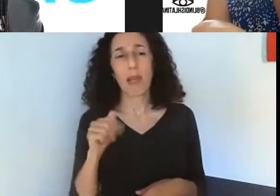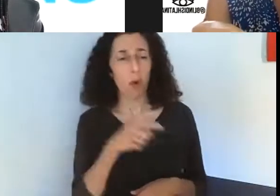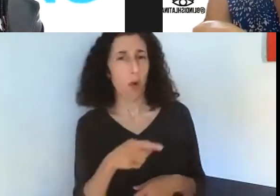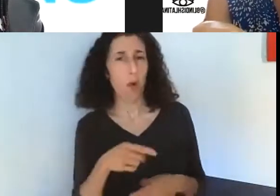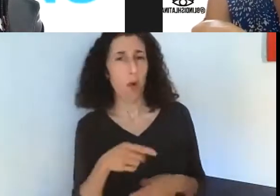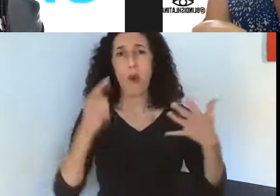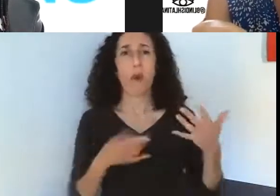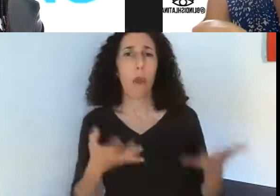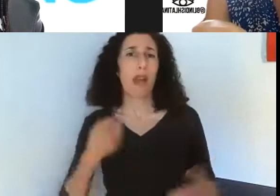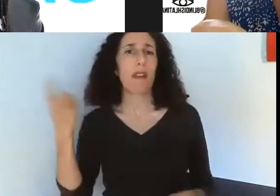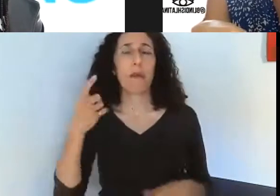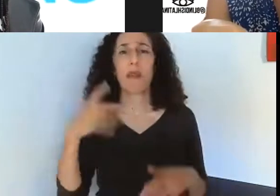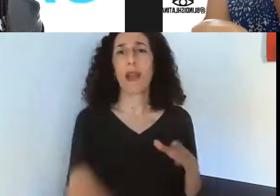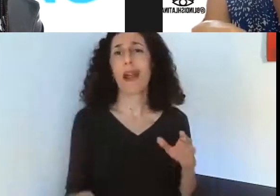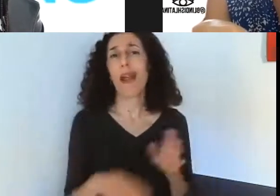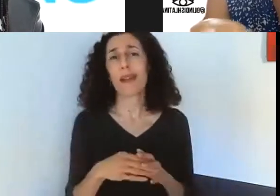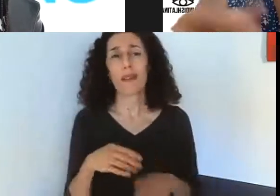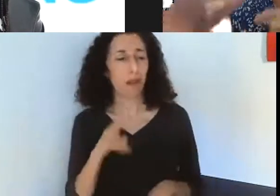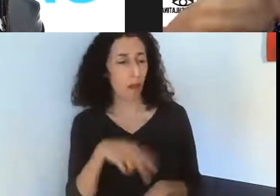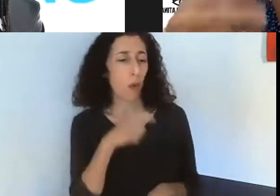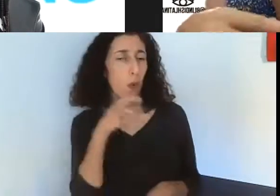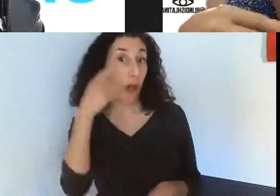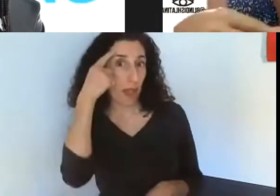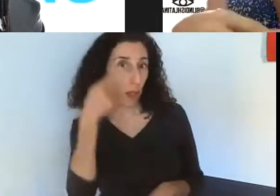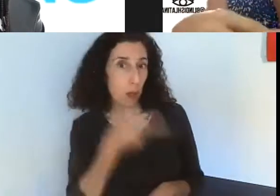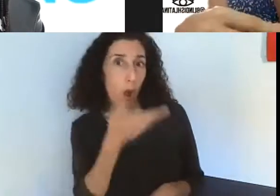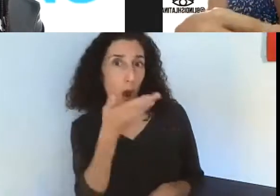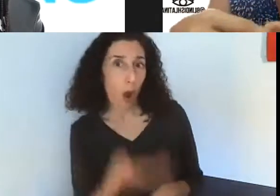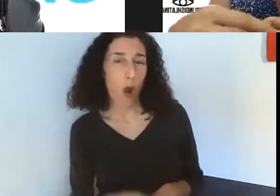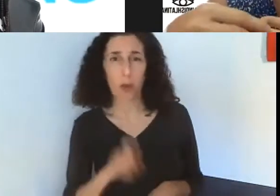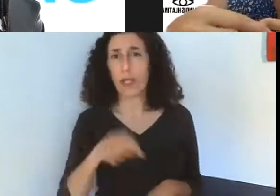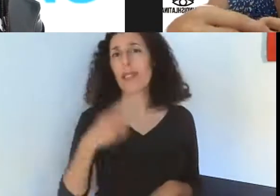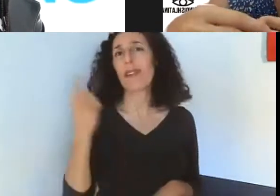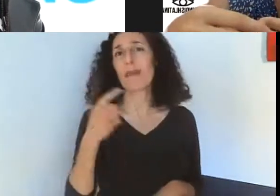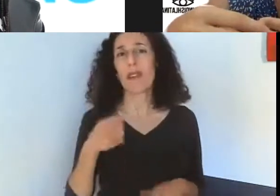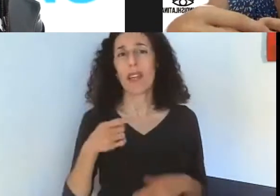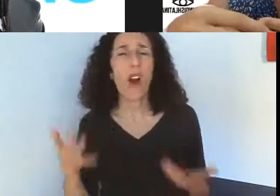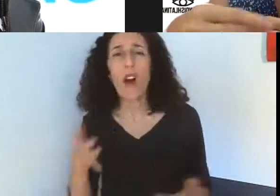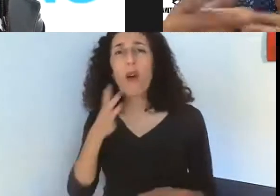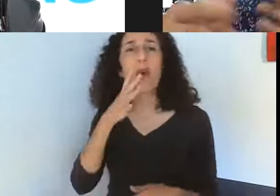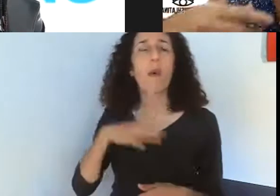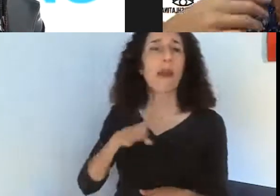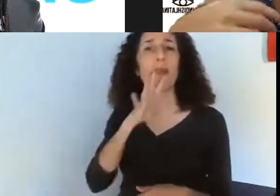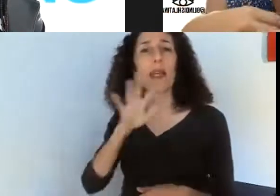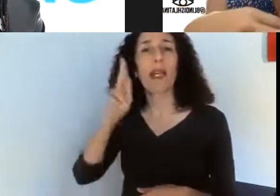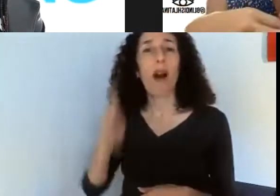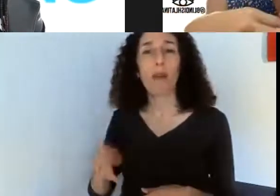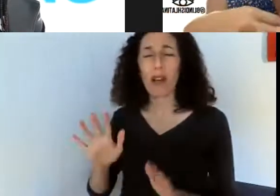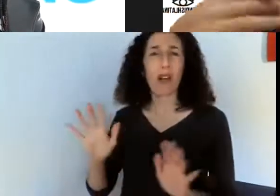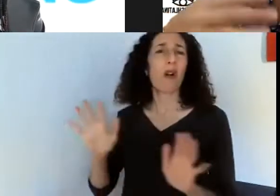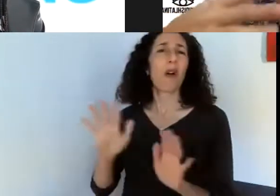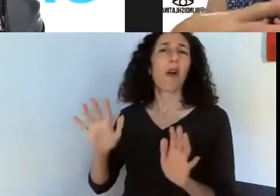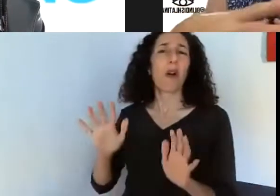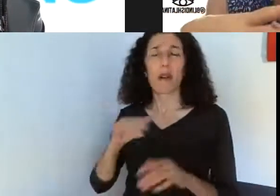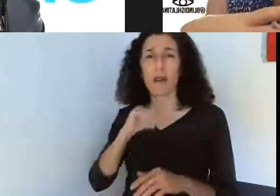something extra. Or she, and it's the fact that I'm a woman and someone with a disability. So that